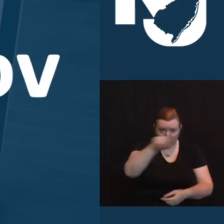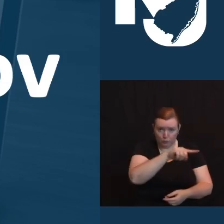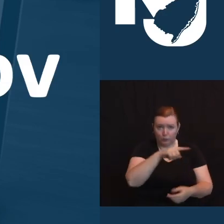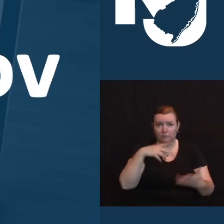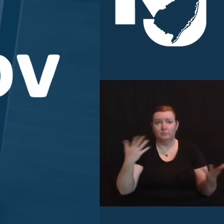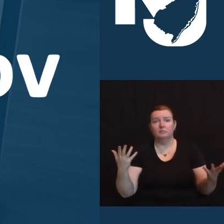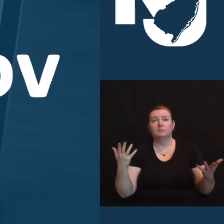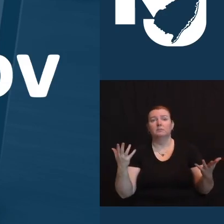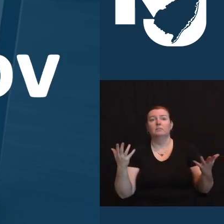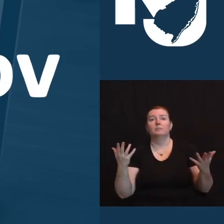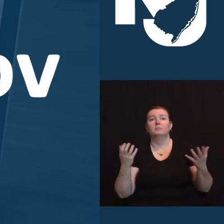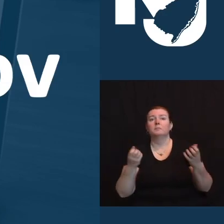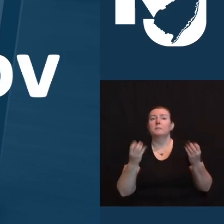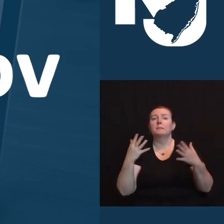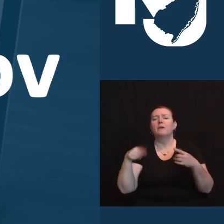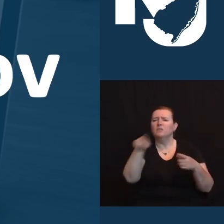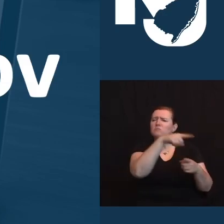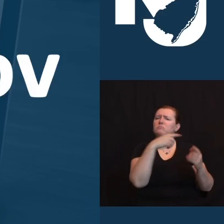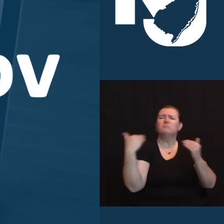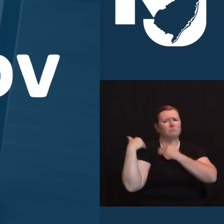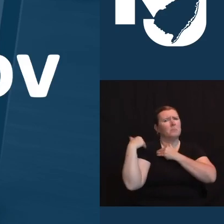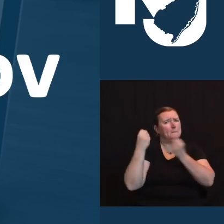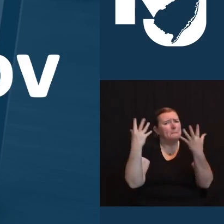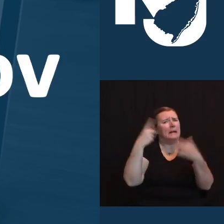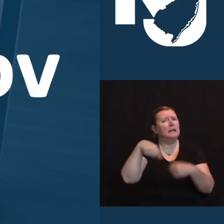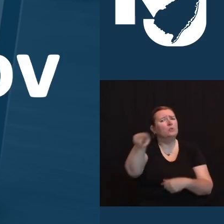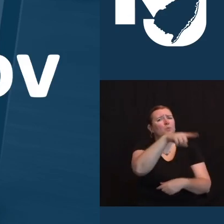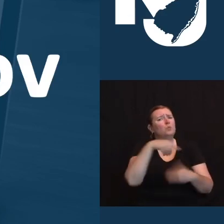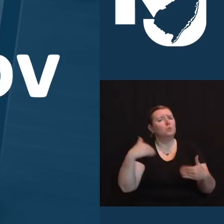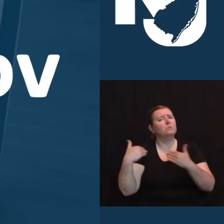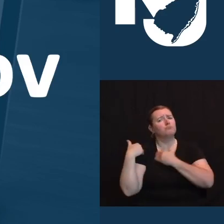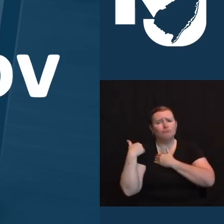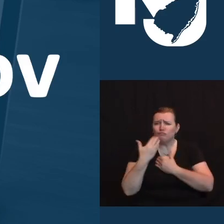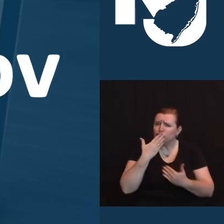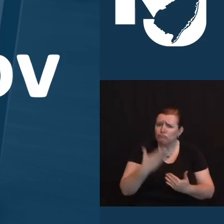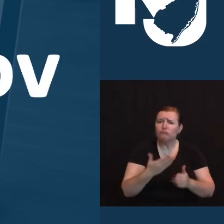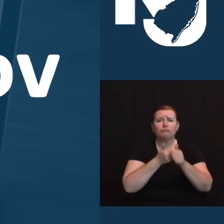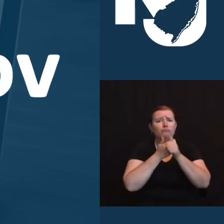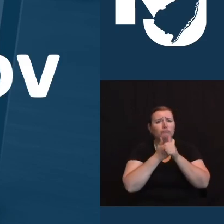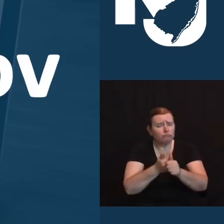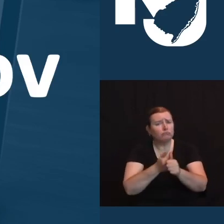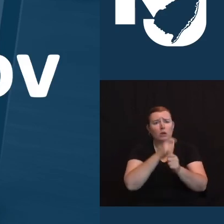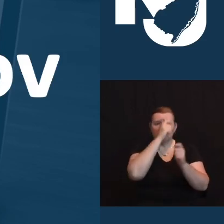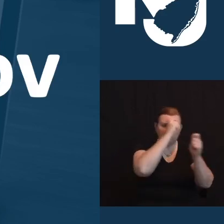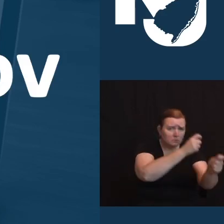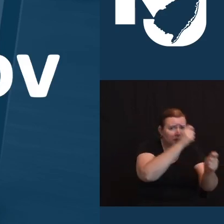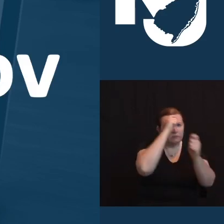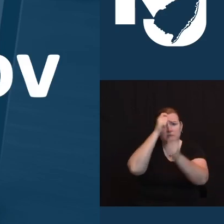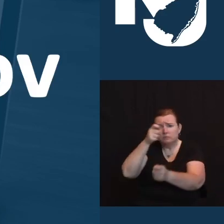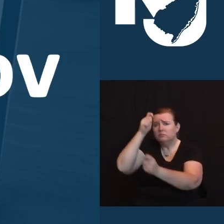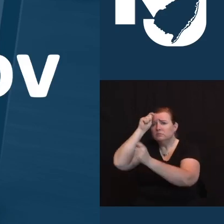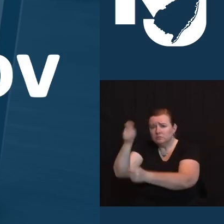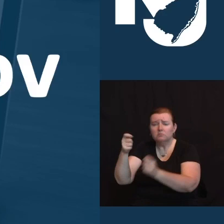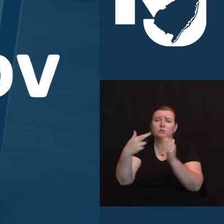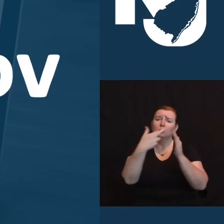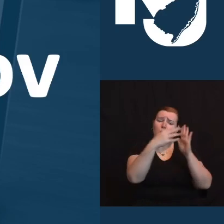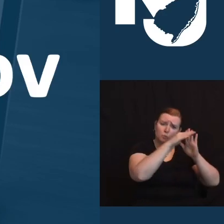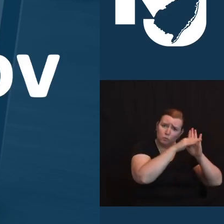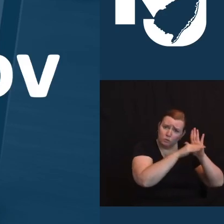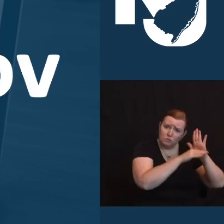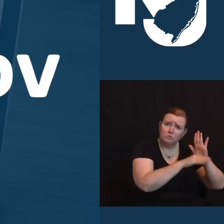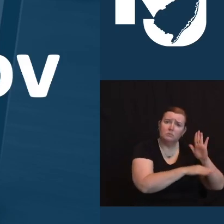you who have been responsible in your actions and who have taken your civic duties to help us defeat this virus seriously.